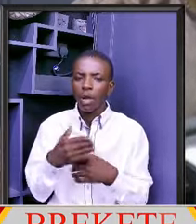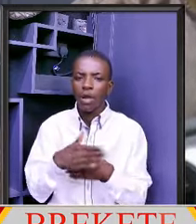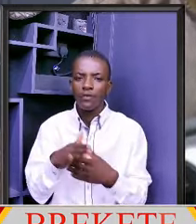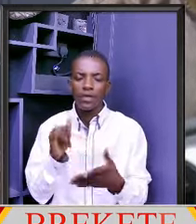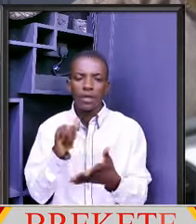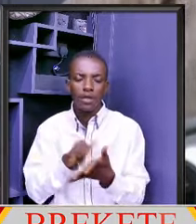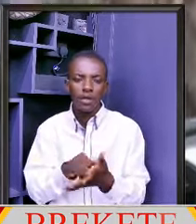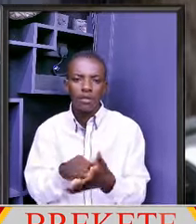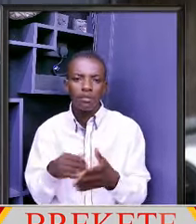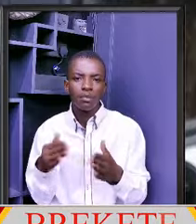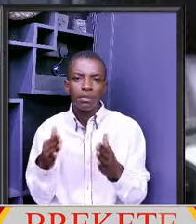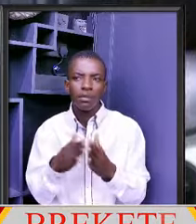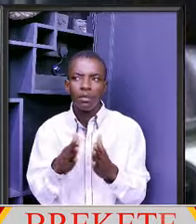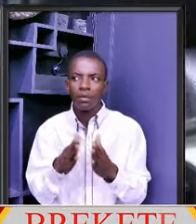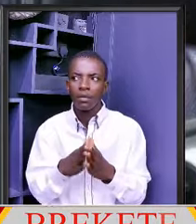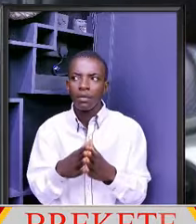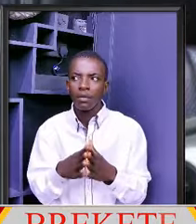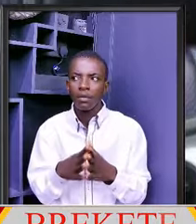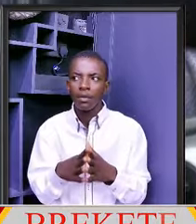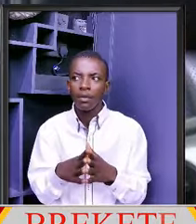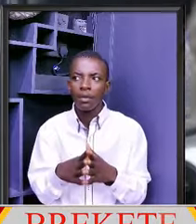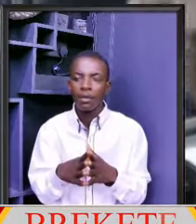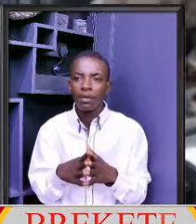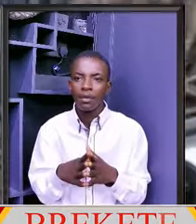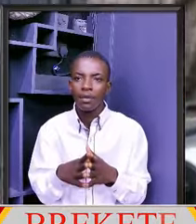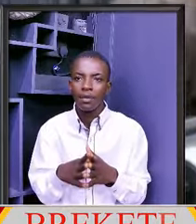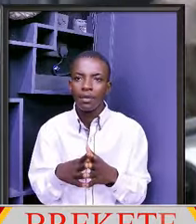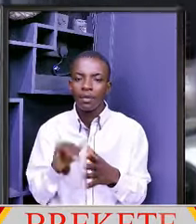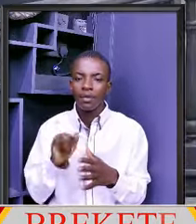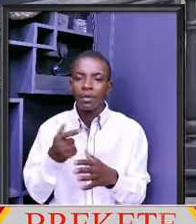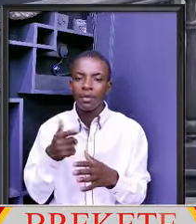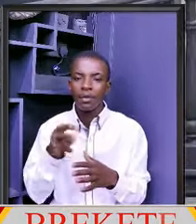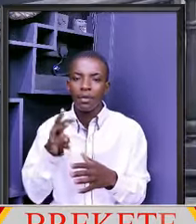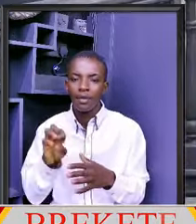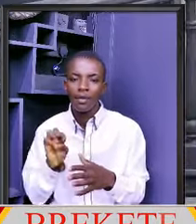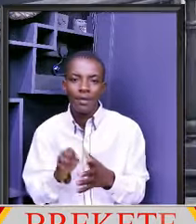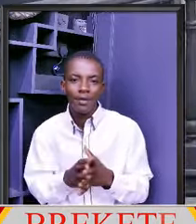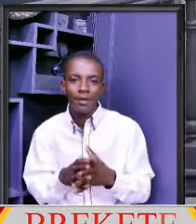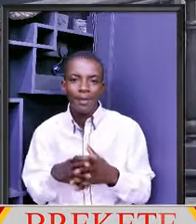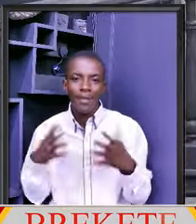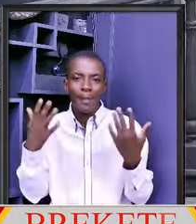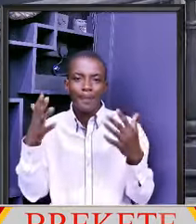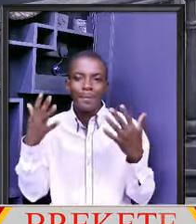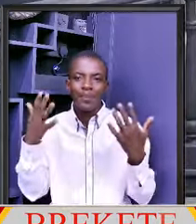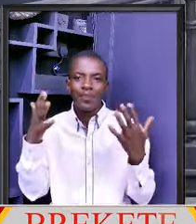that, meeting. Igwe! Una no go appreciate Igwe.